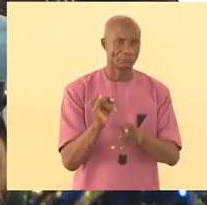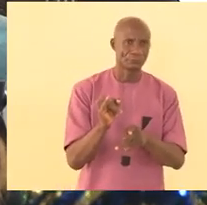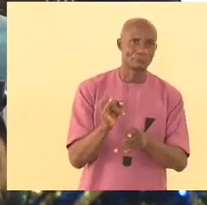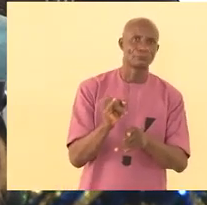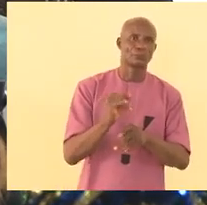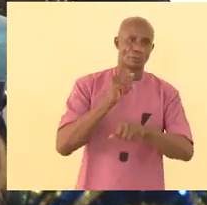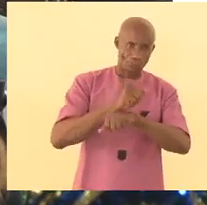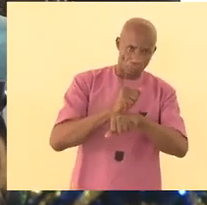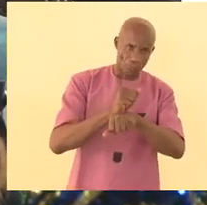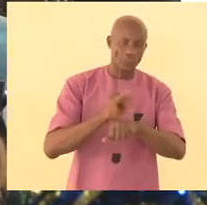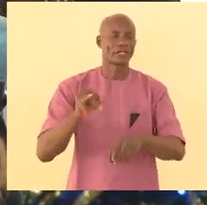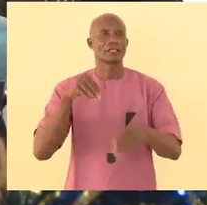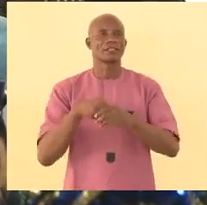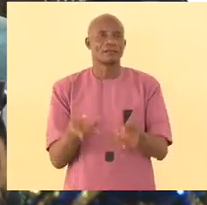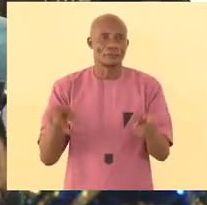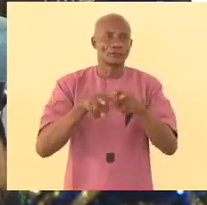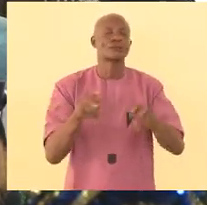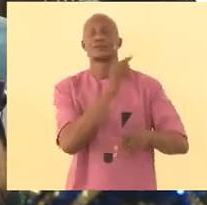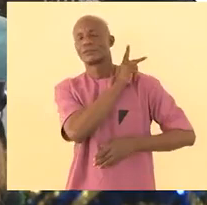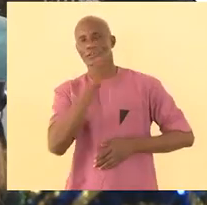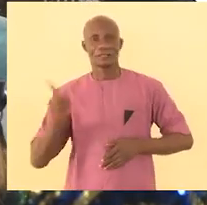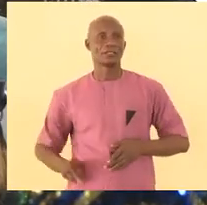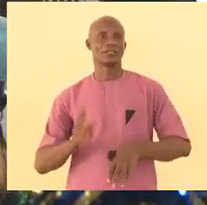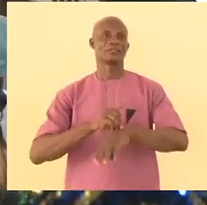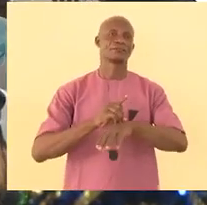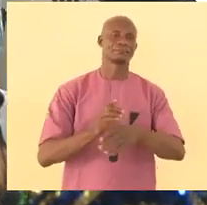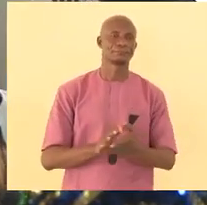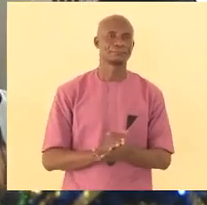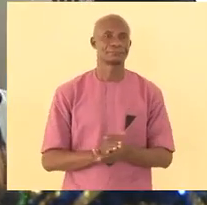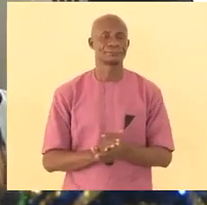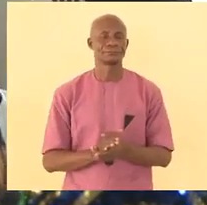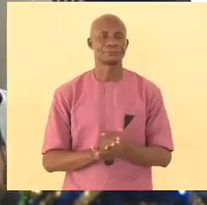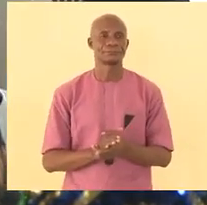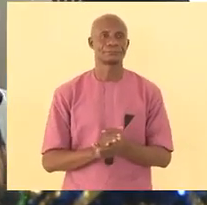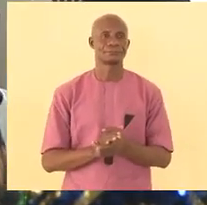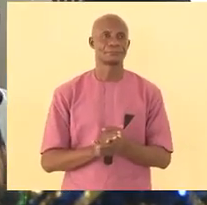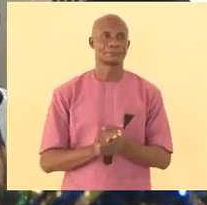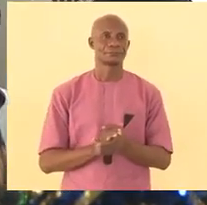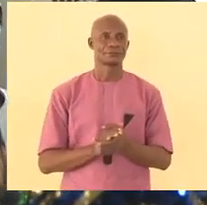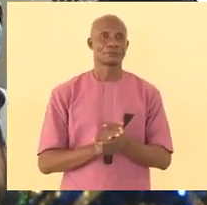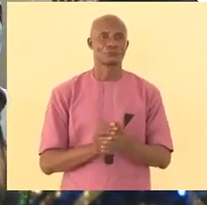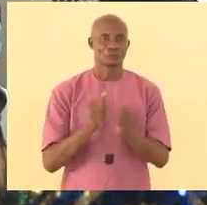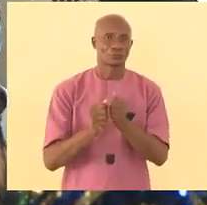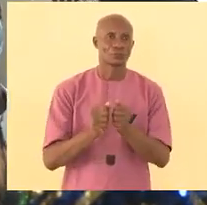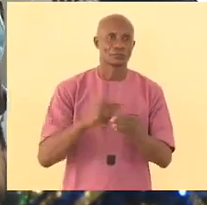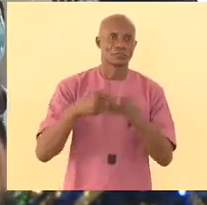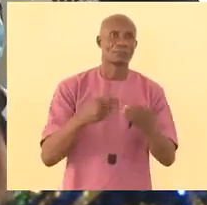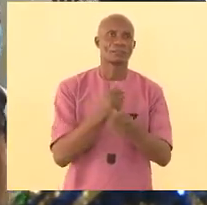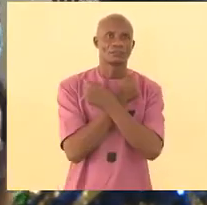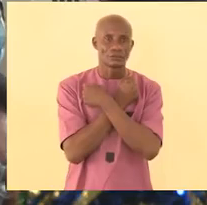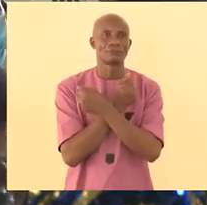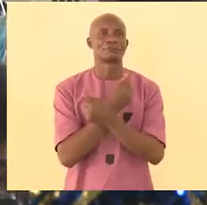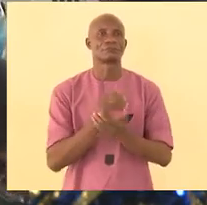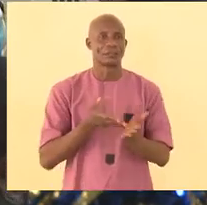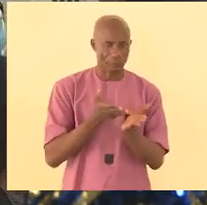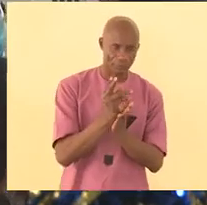we're working in tandem with the values of the kingdom. Because the kingdom talks about love,